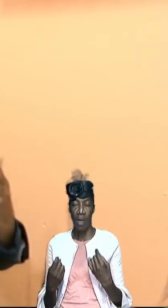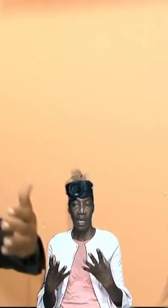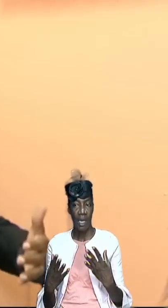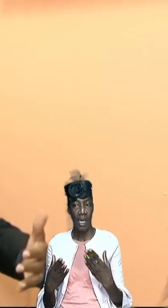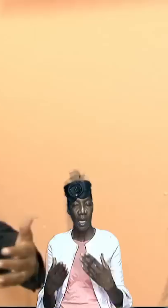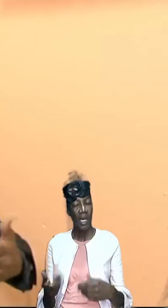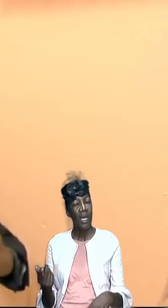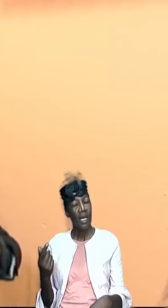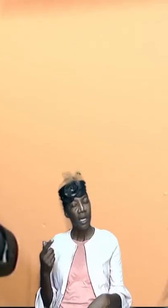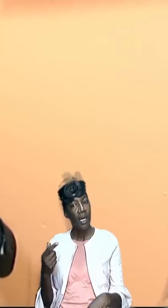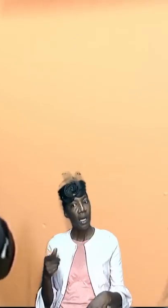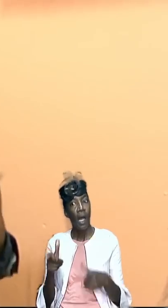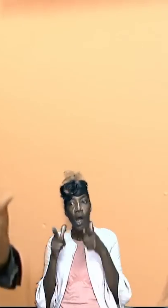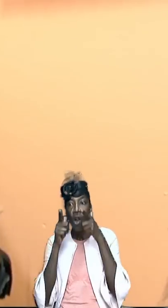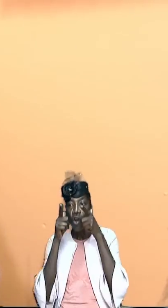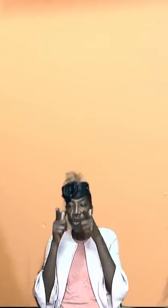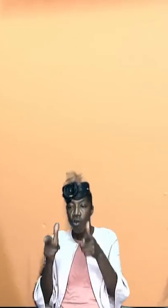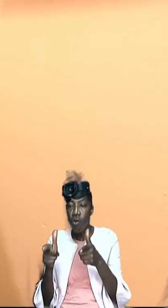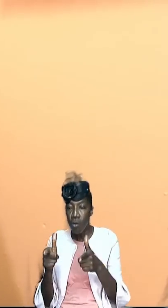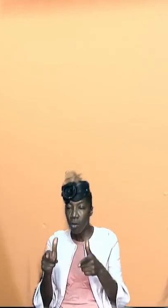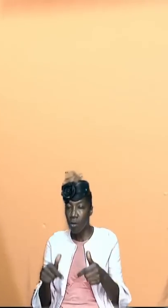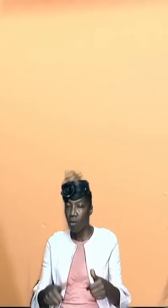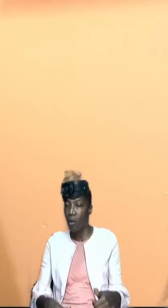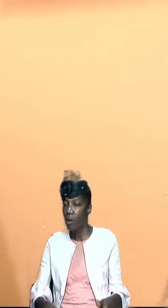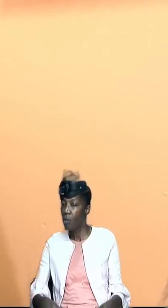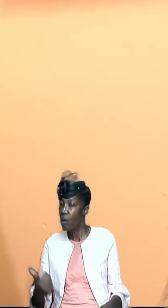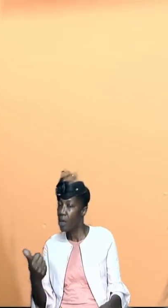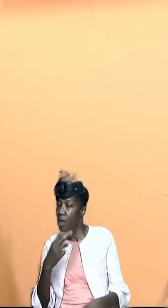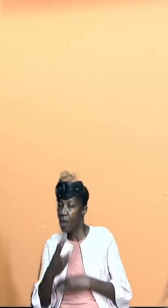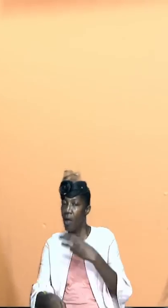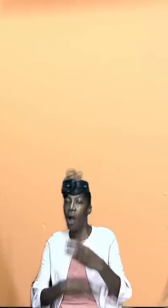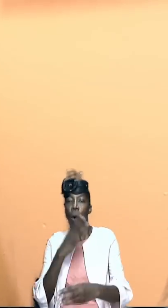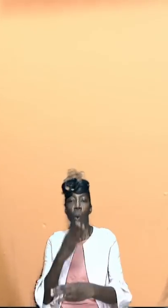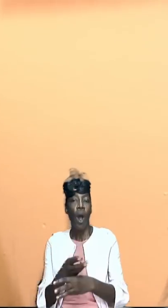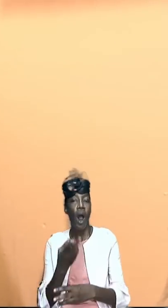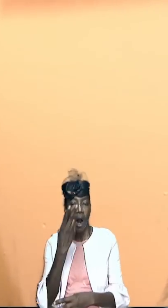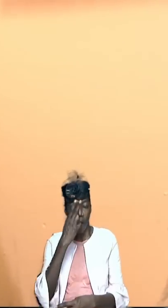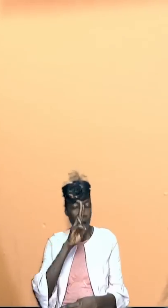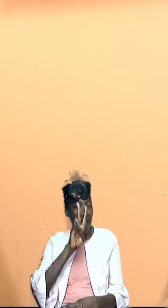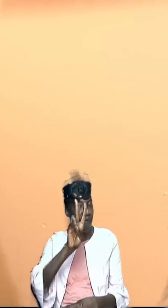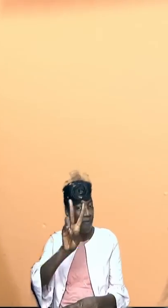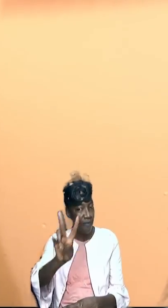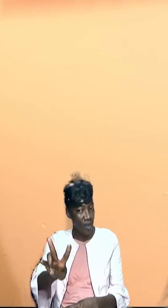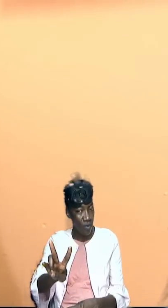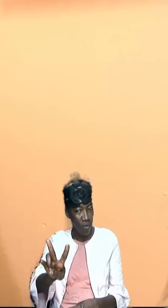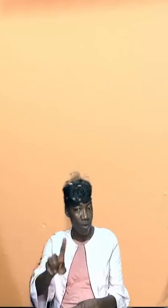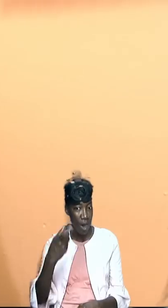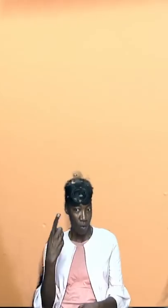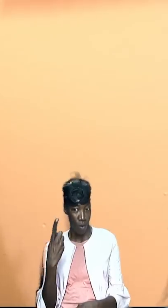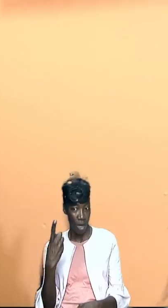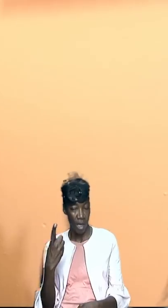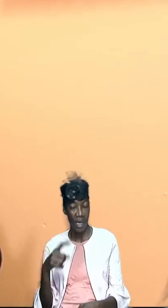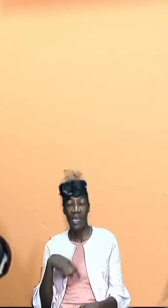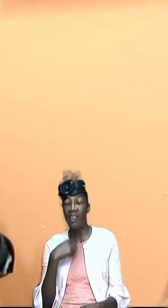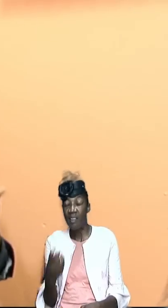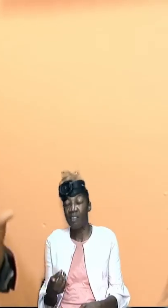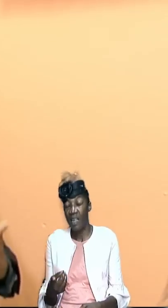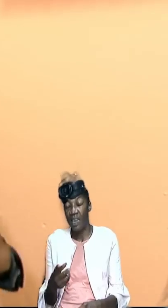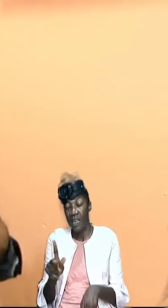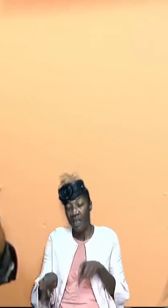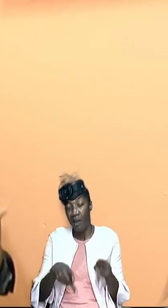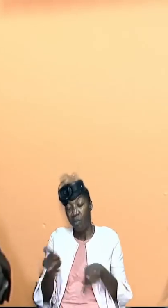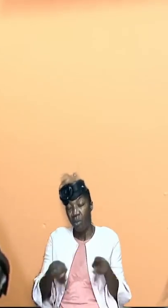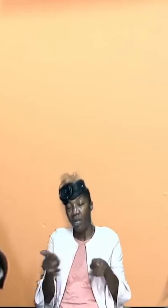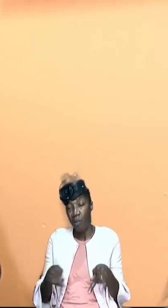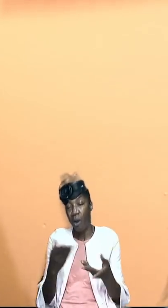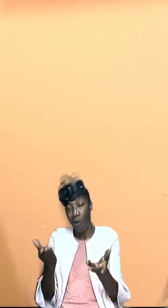lean towards a secular worldview, one where it is said, and folks are tempted